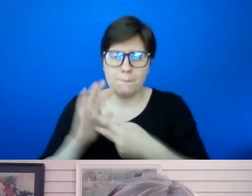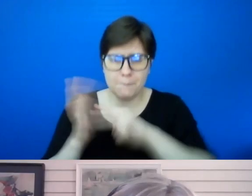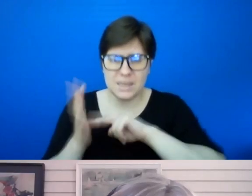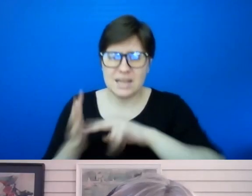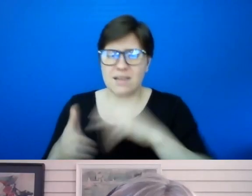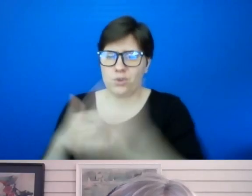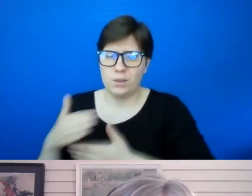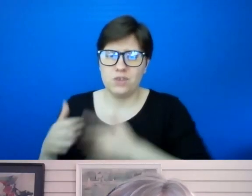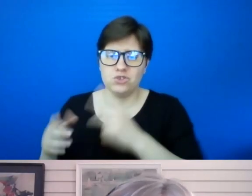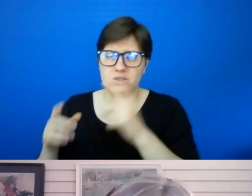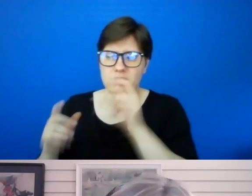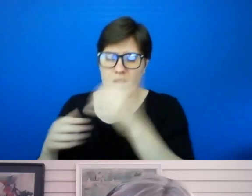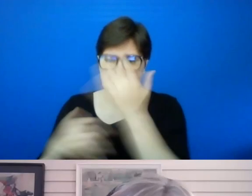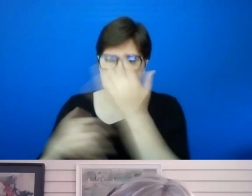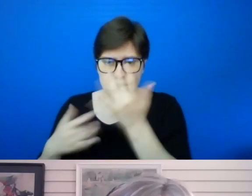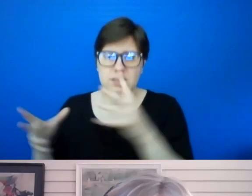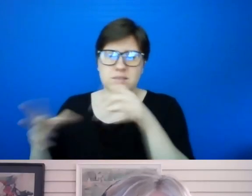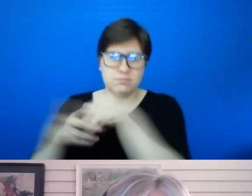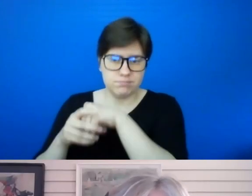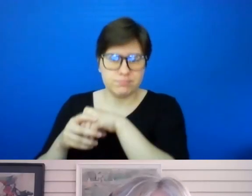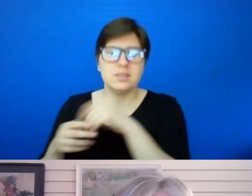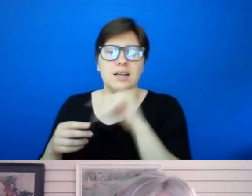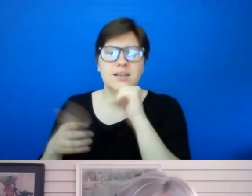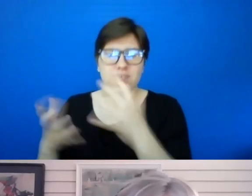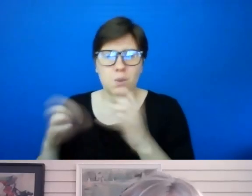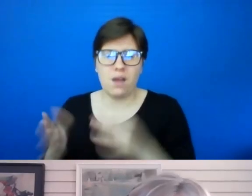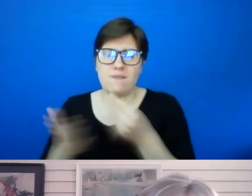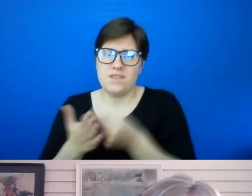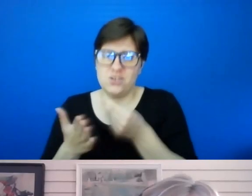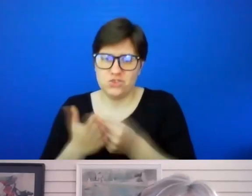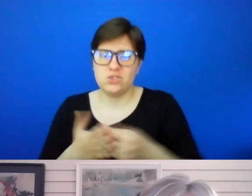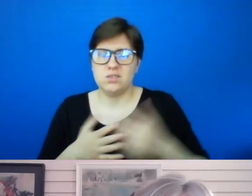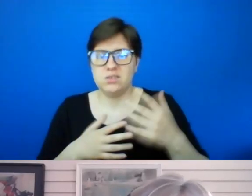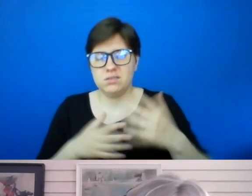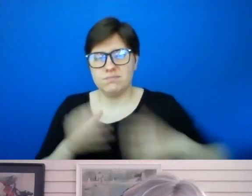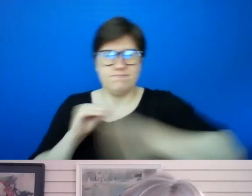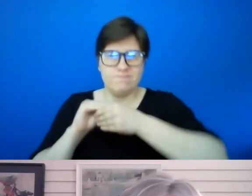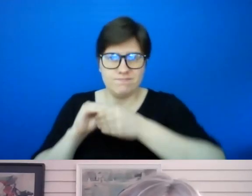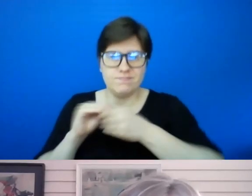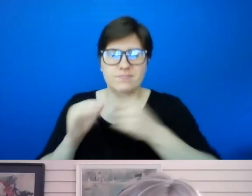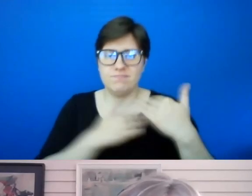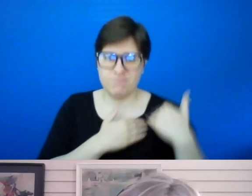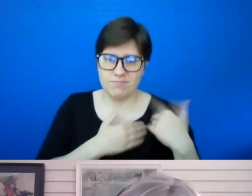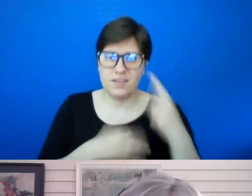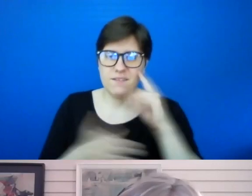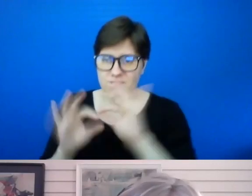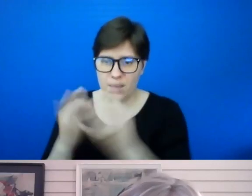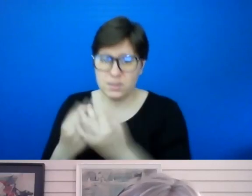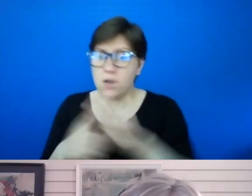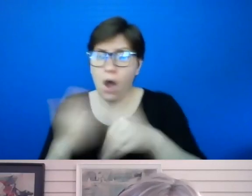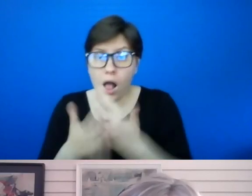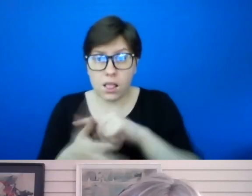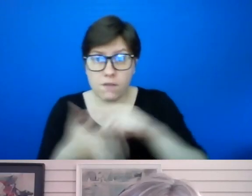illnesses put in their lives, not wanting a significant financial expenses to their families. All of these issues are extremely important to